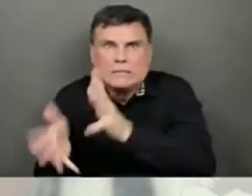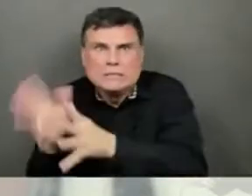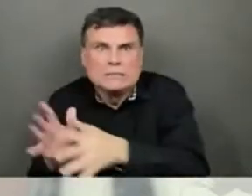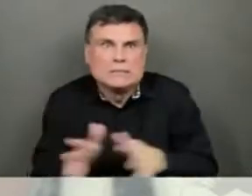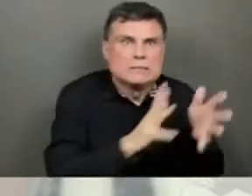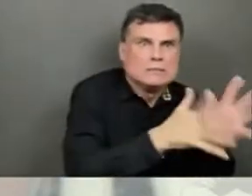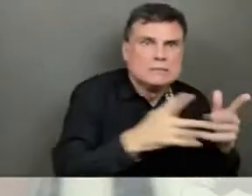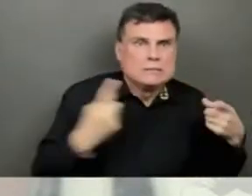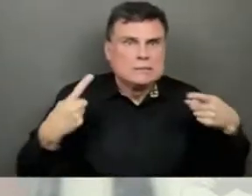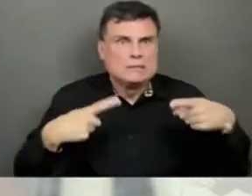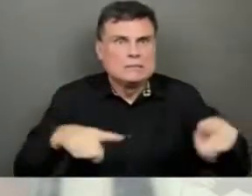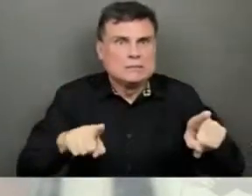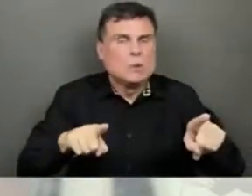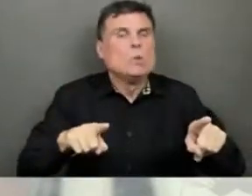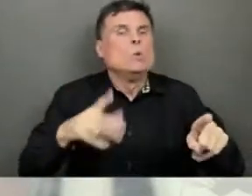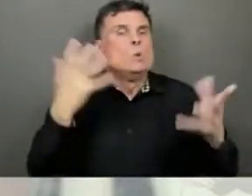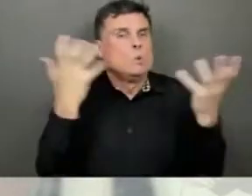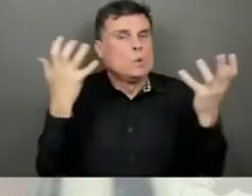there were